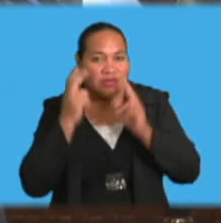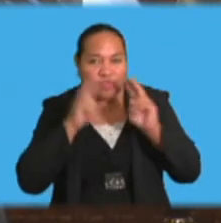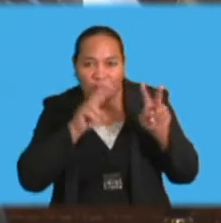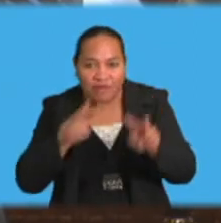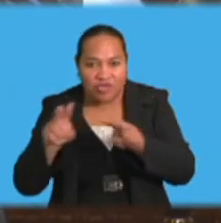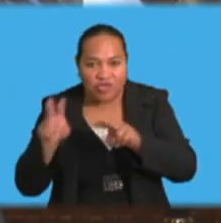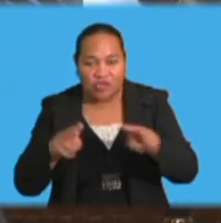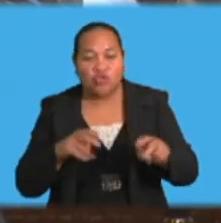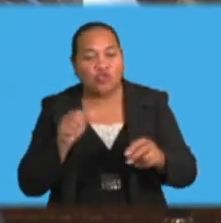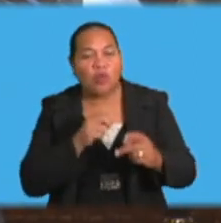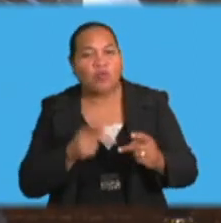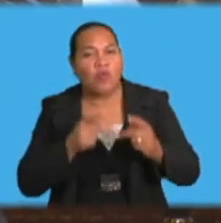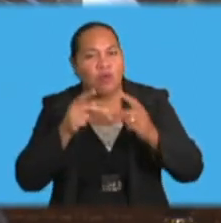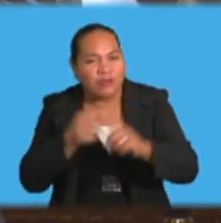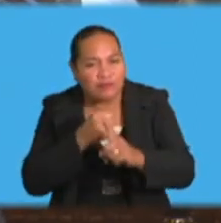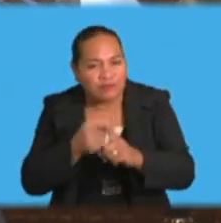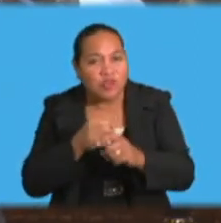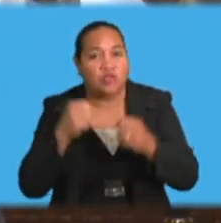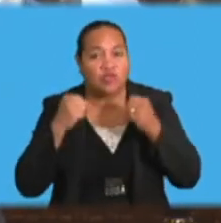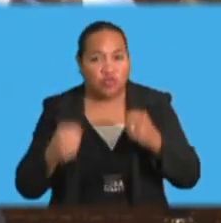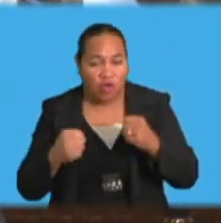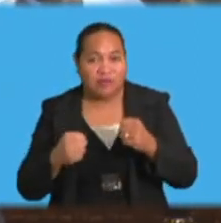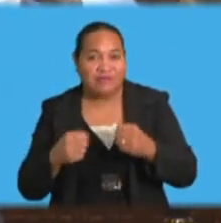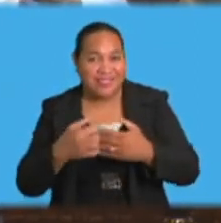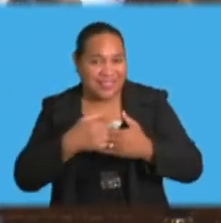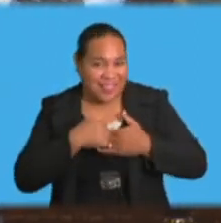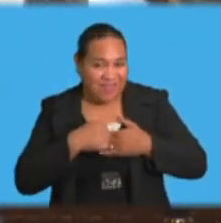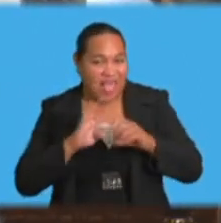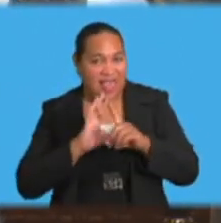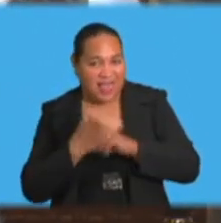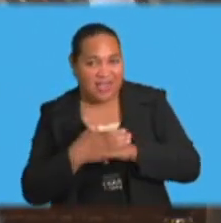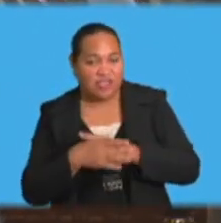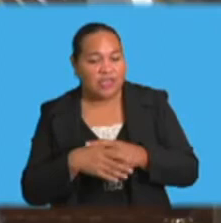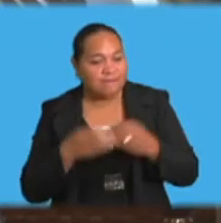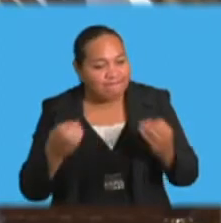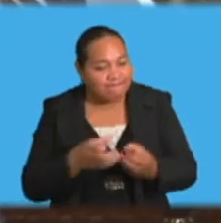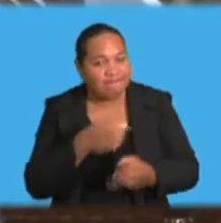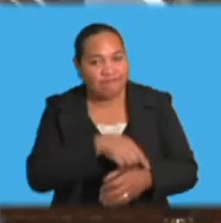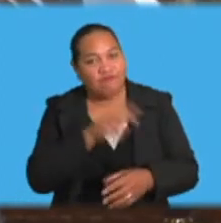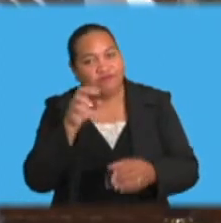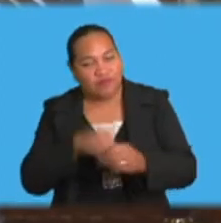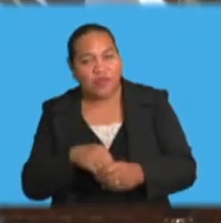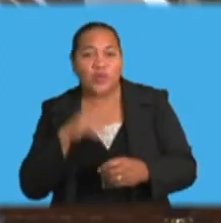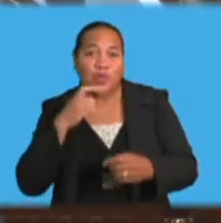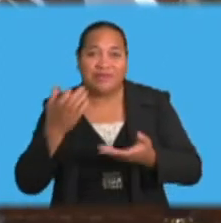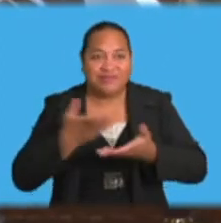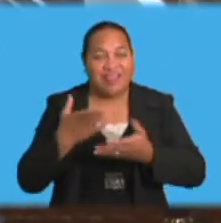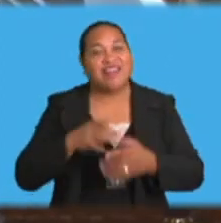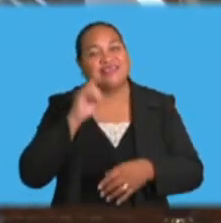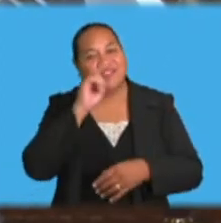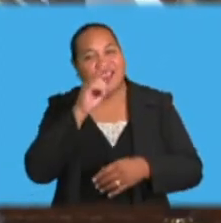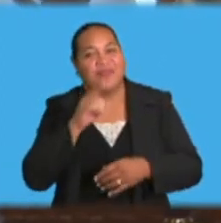promote a strong safety culture and involve young workers in safety matters. These issues were discussed at the National Occupational Health and